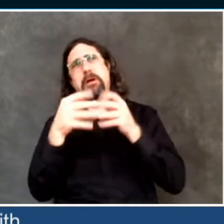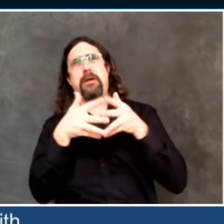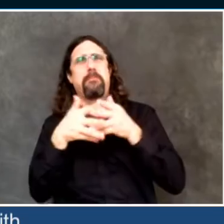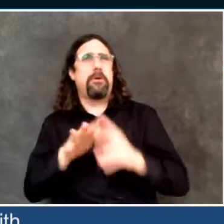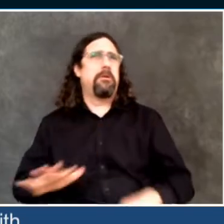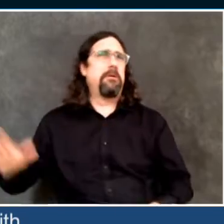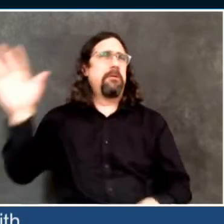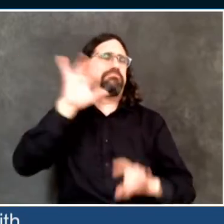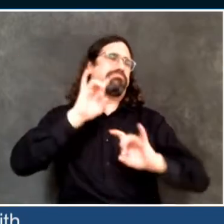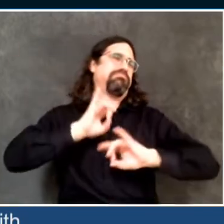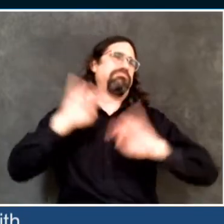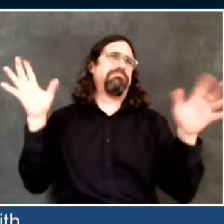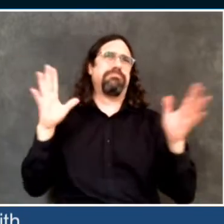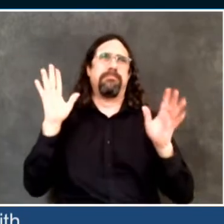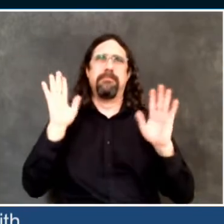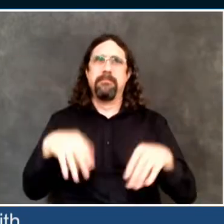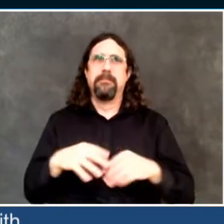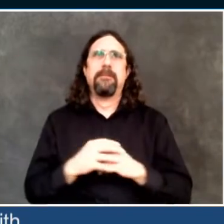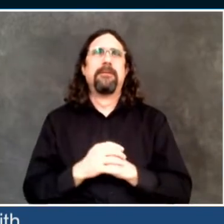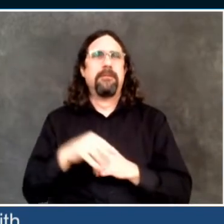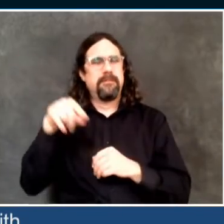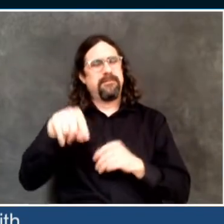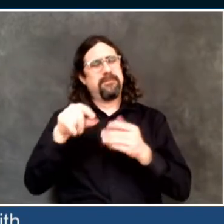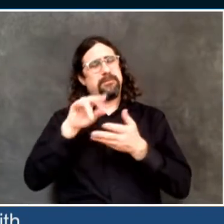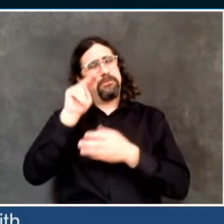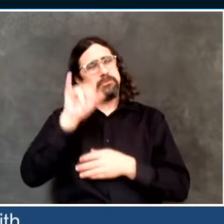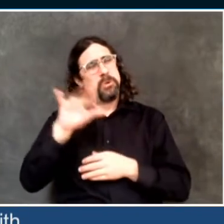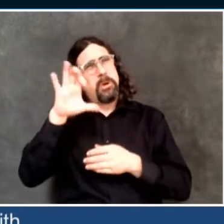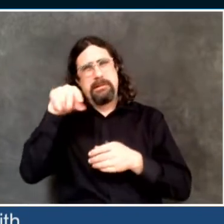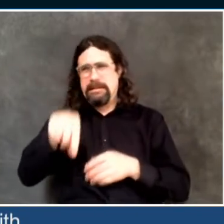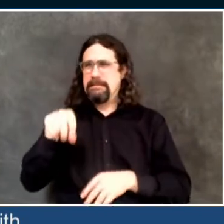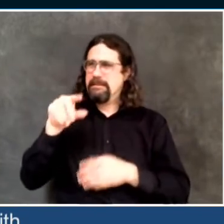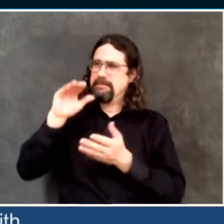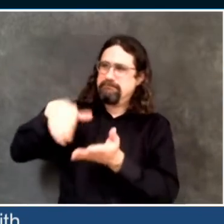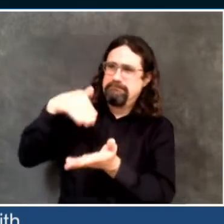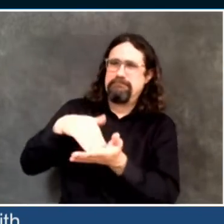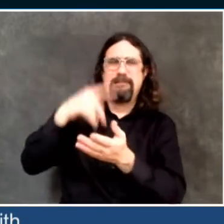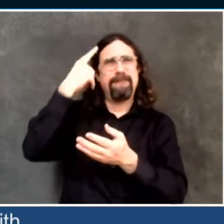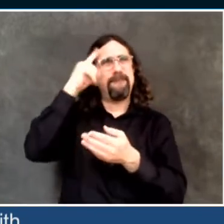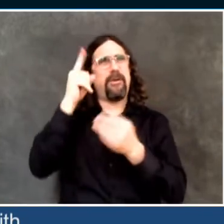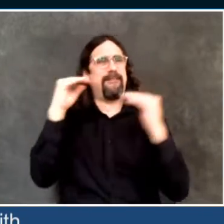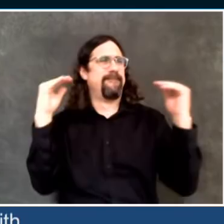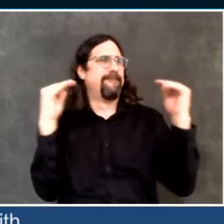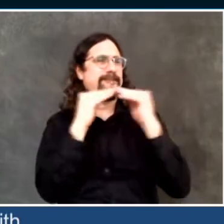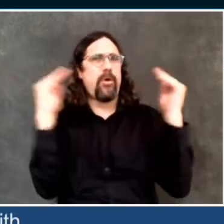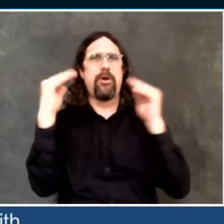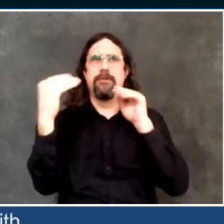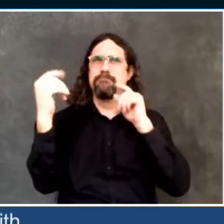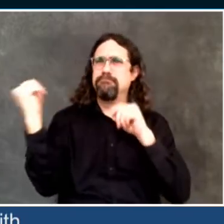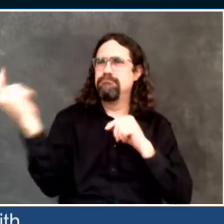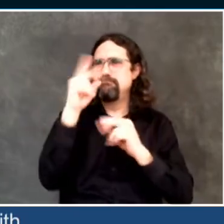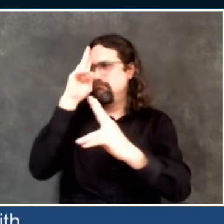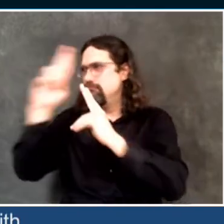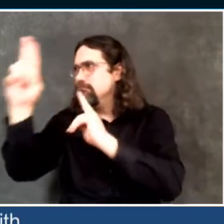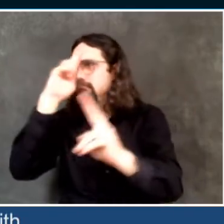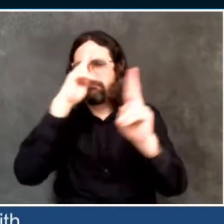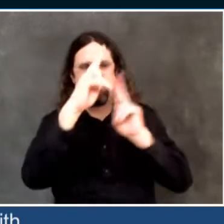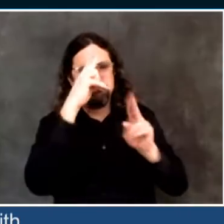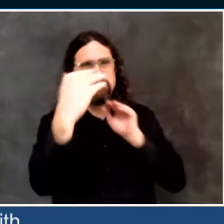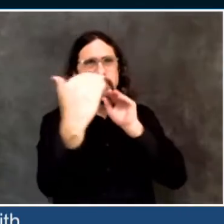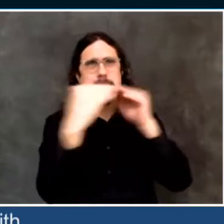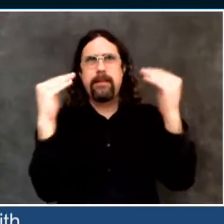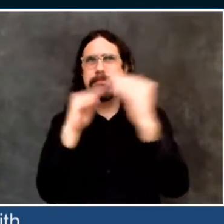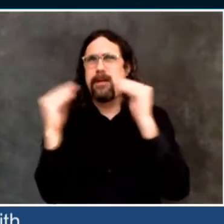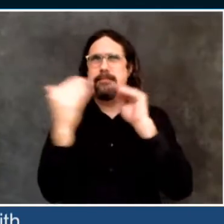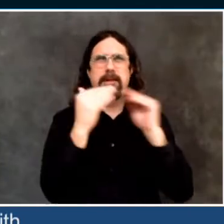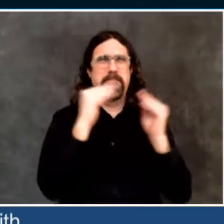equality. We need to double down on that now. We need to ensure that our public hospitals get absolutely everything they need, because